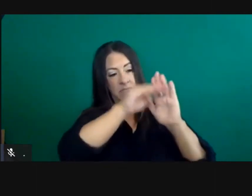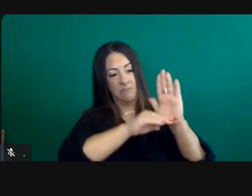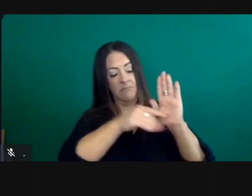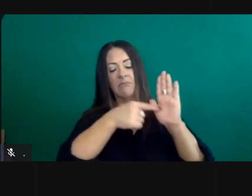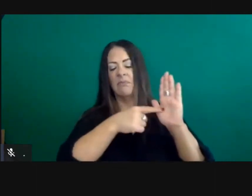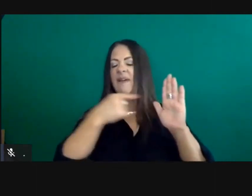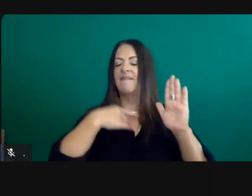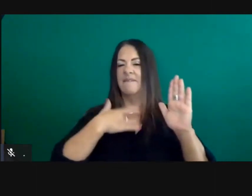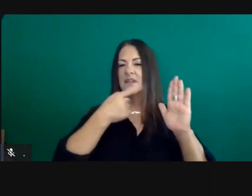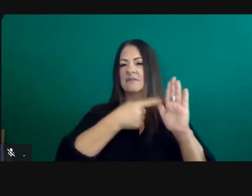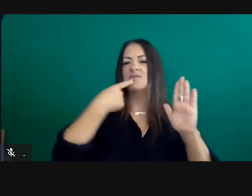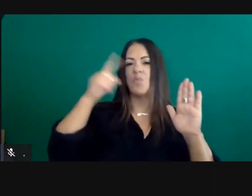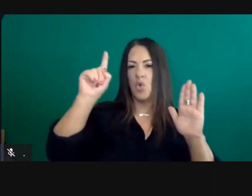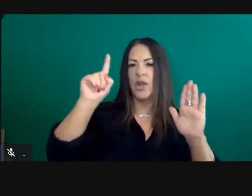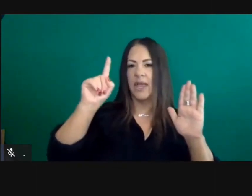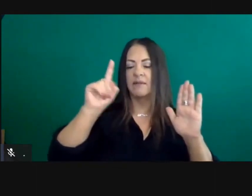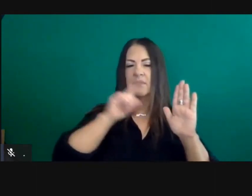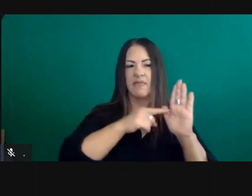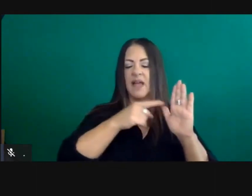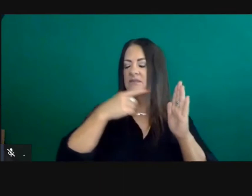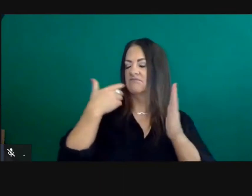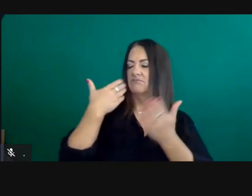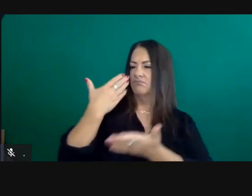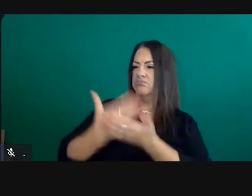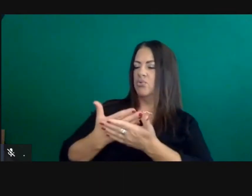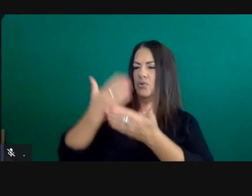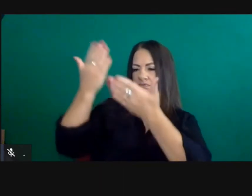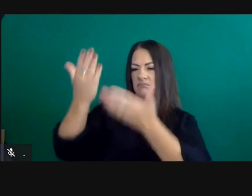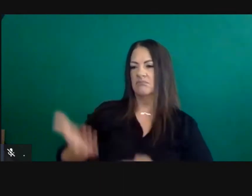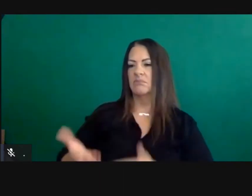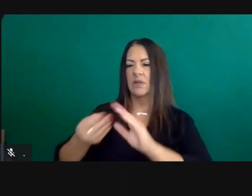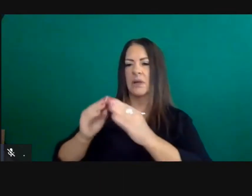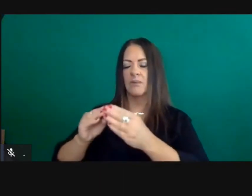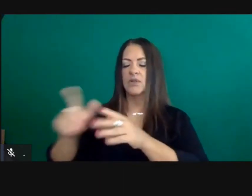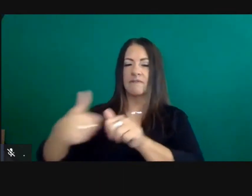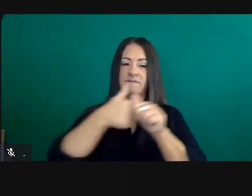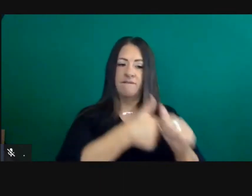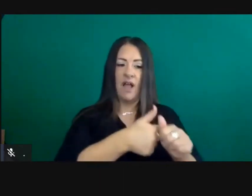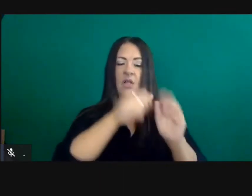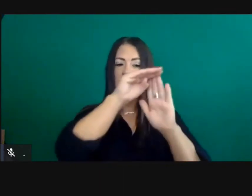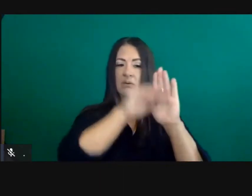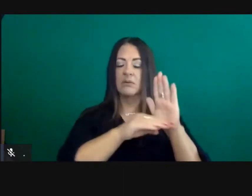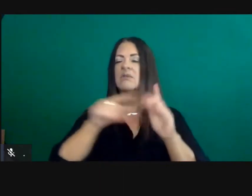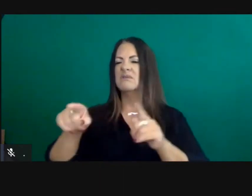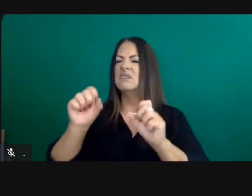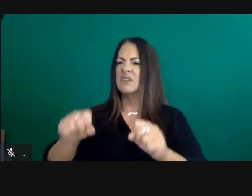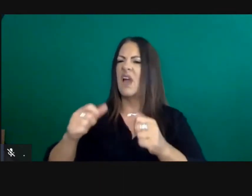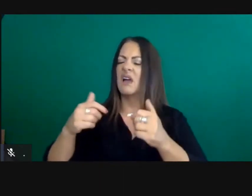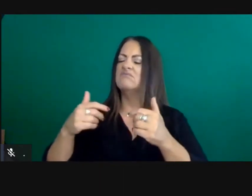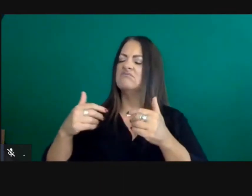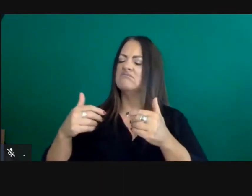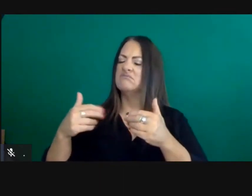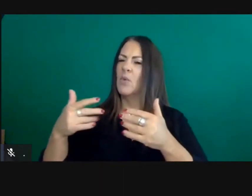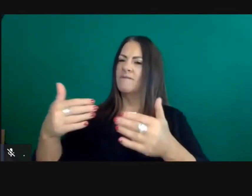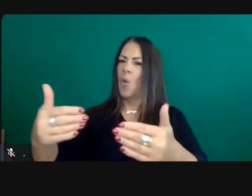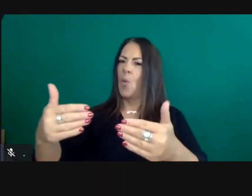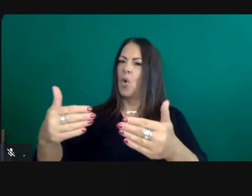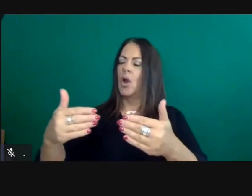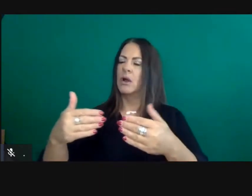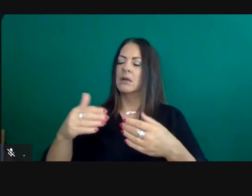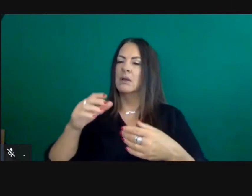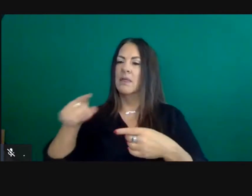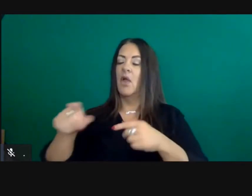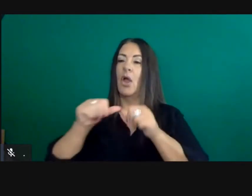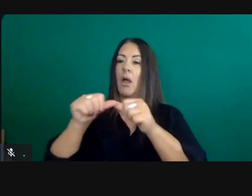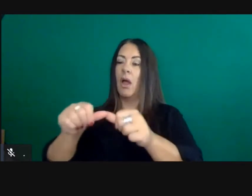move their own transmission down, their own test positivity down, so a county like Ventura can move from purple to red. But we're